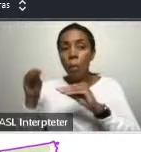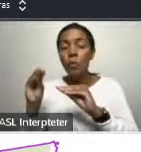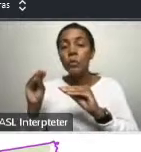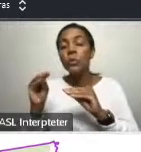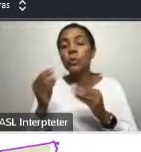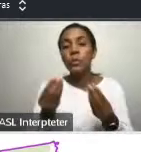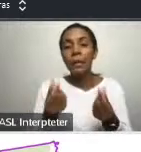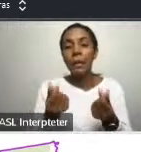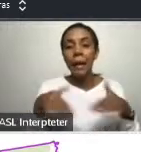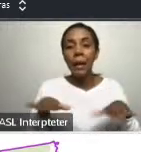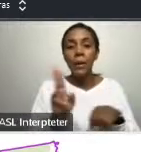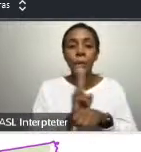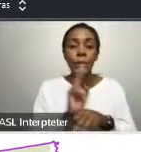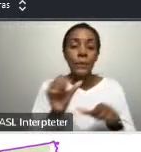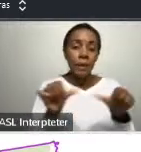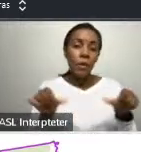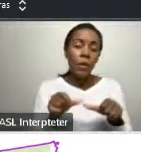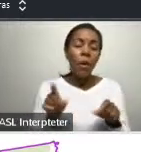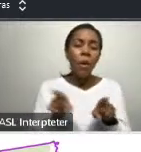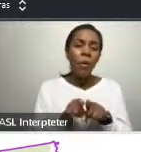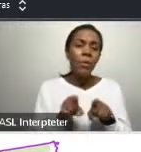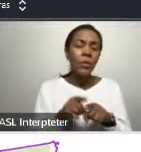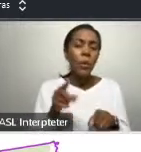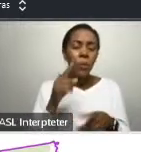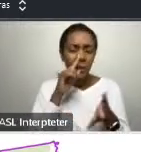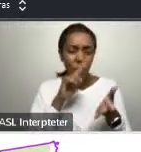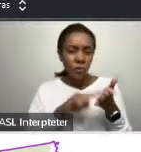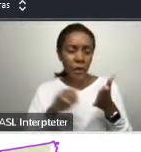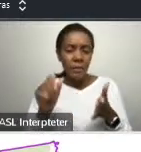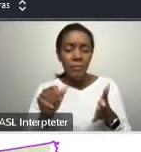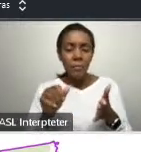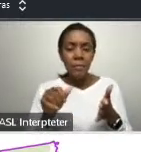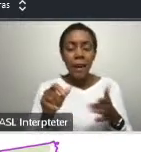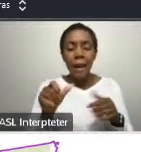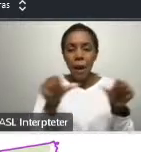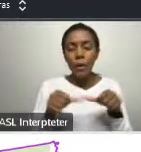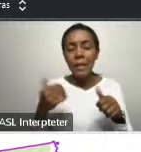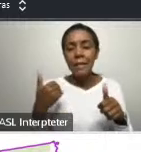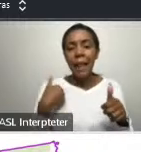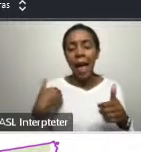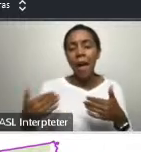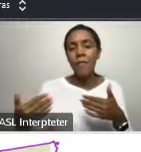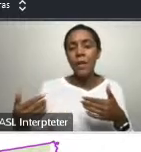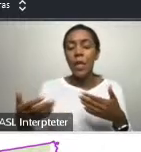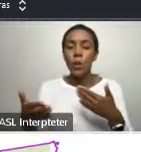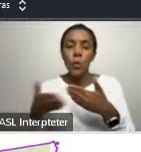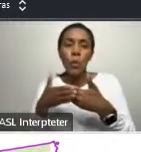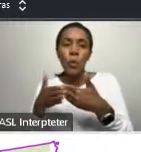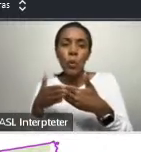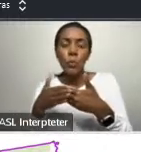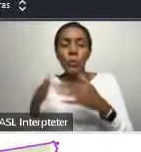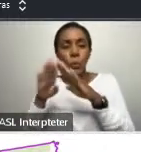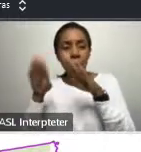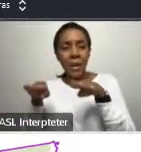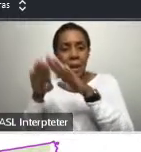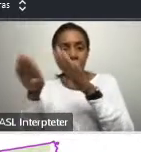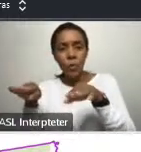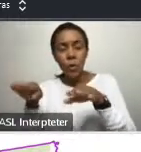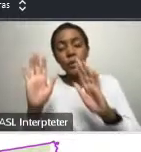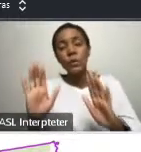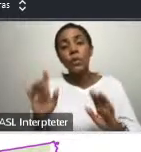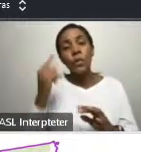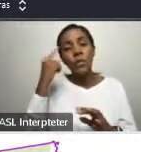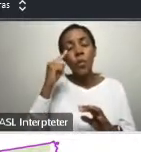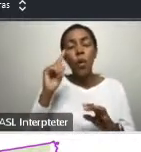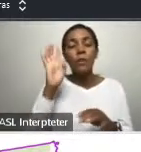at areas that had some adjacency to neighborhoods in order to come up with the recommended areas